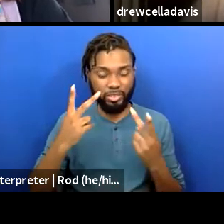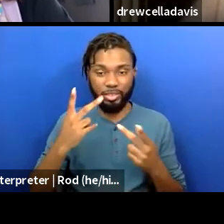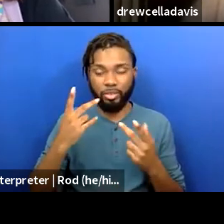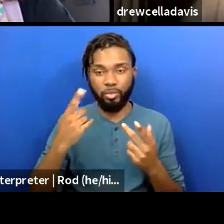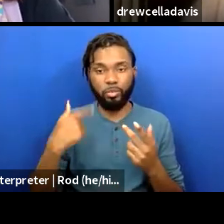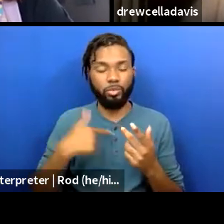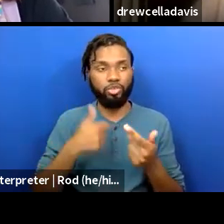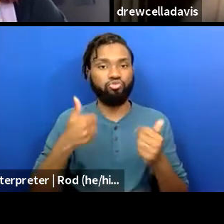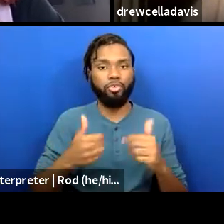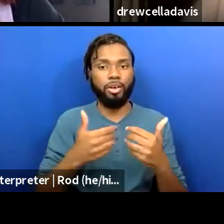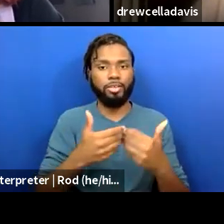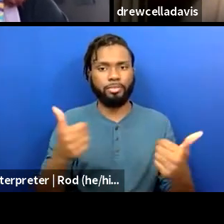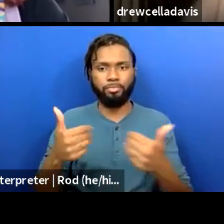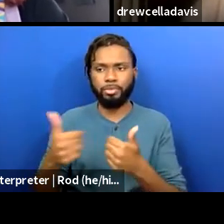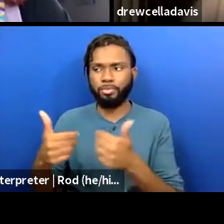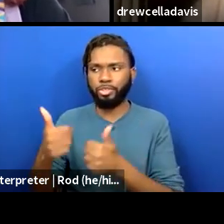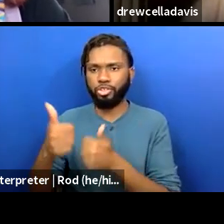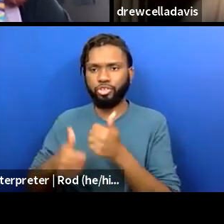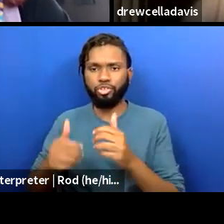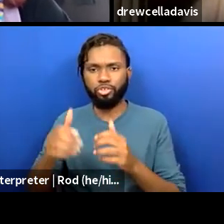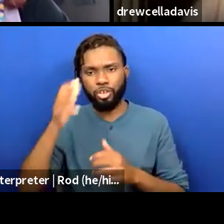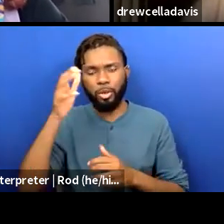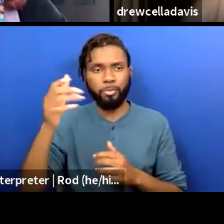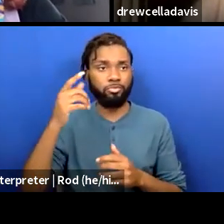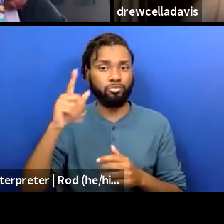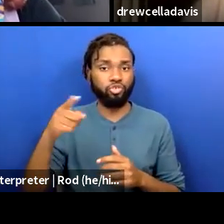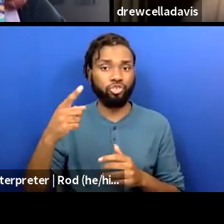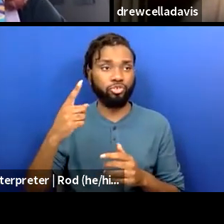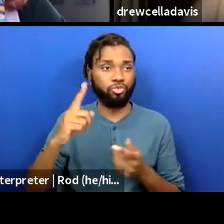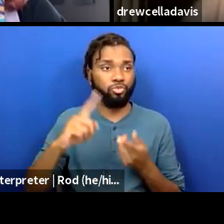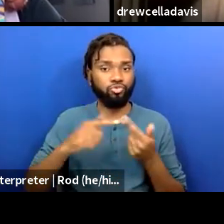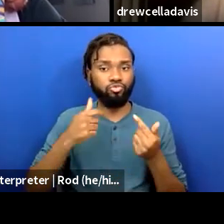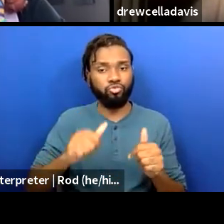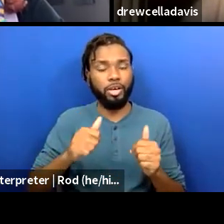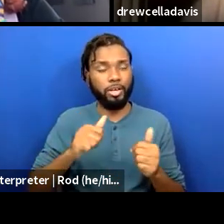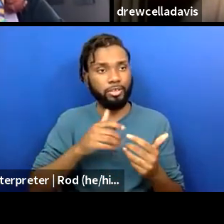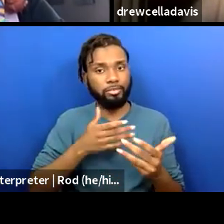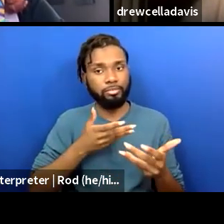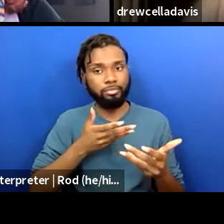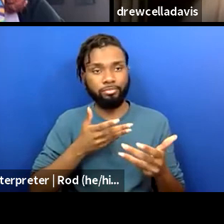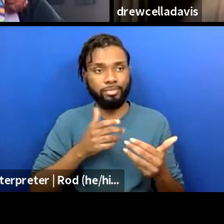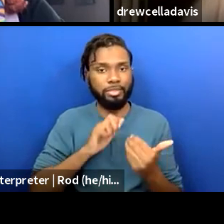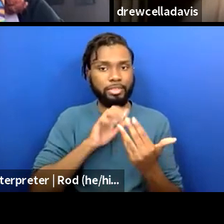separate it out, just to try and deal with the immensity of it. But